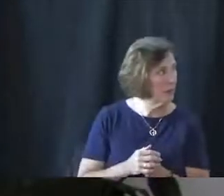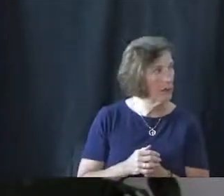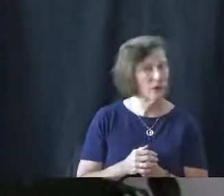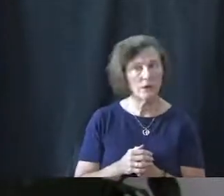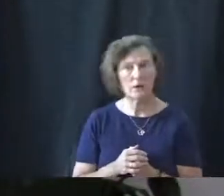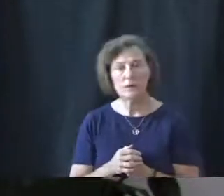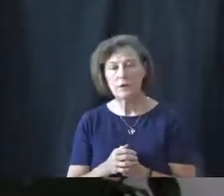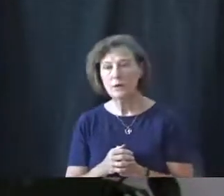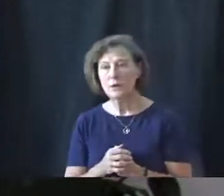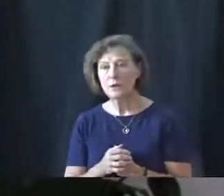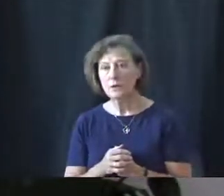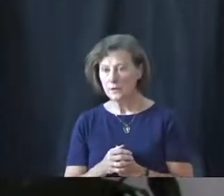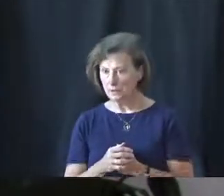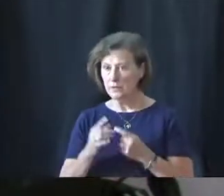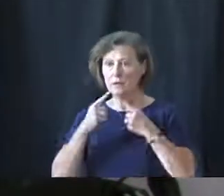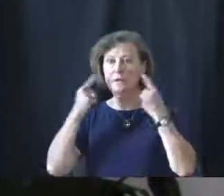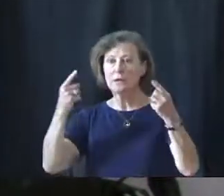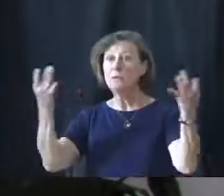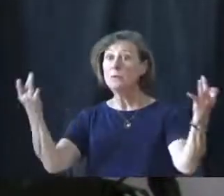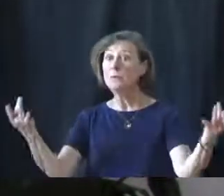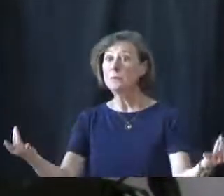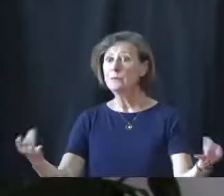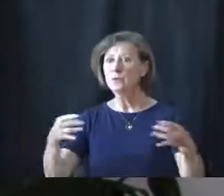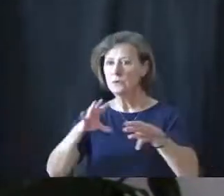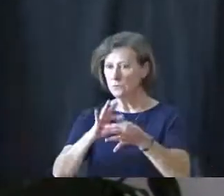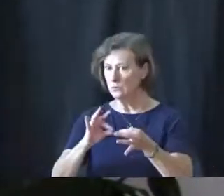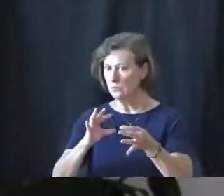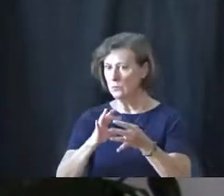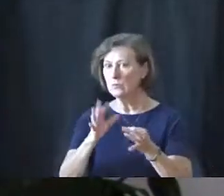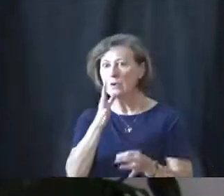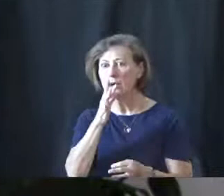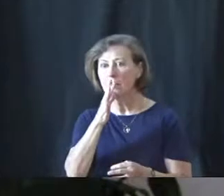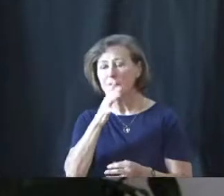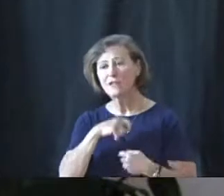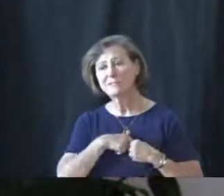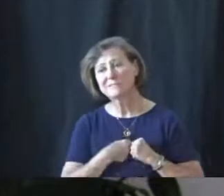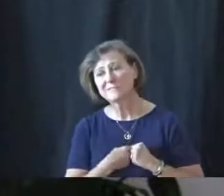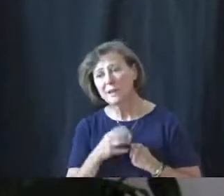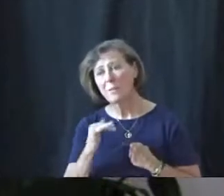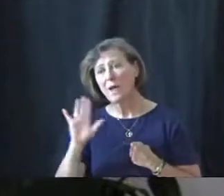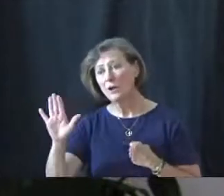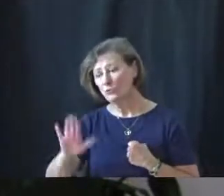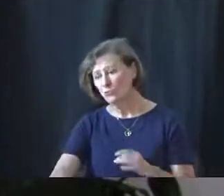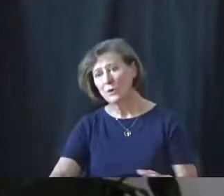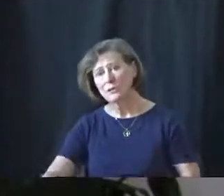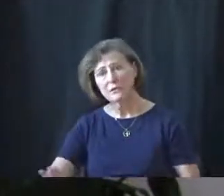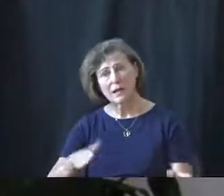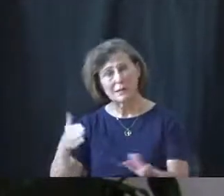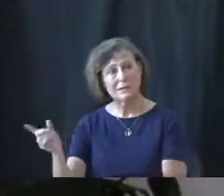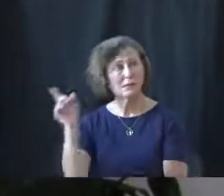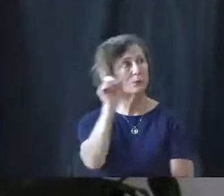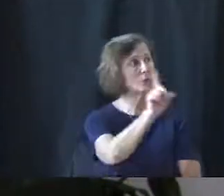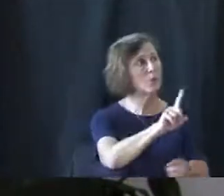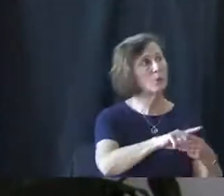There's a famous Buddhist story of a mother being so bereaved by her child's death that she goes to Buddha seeking